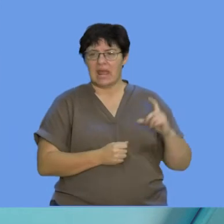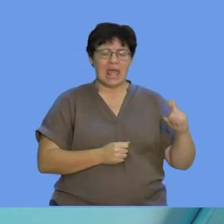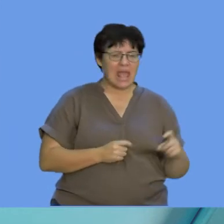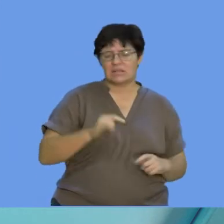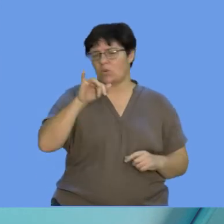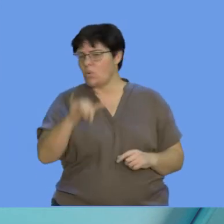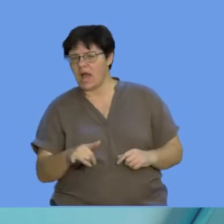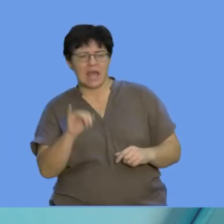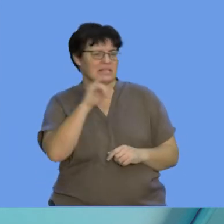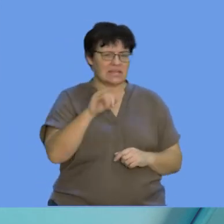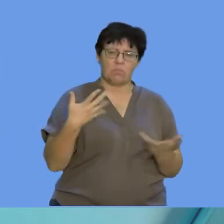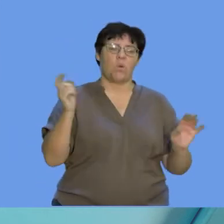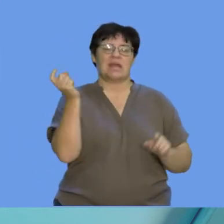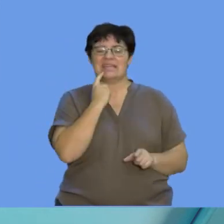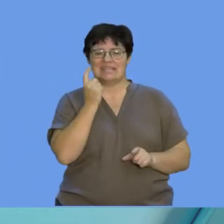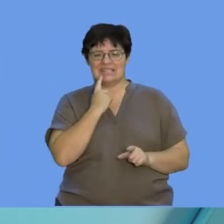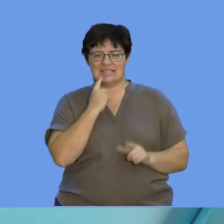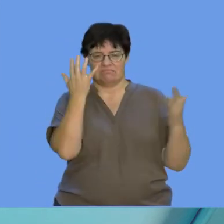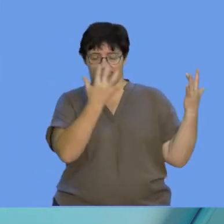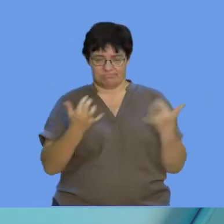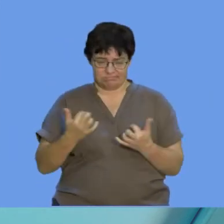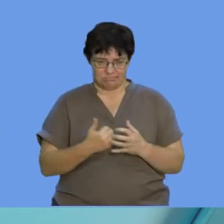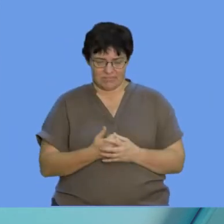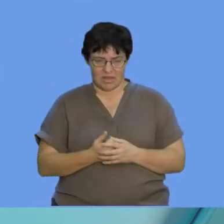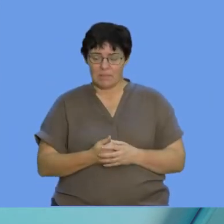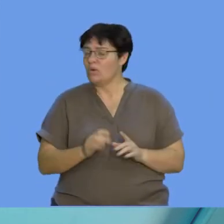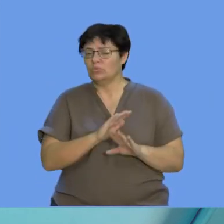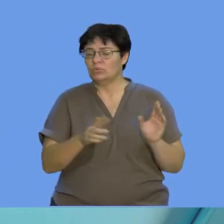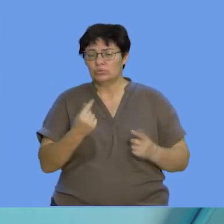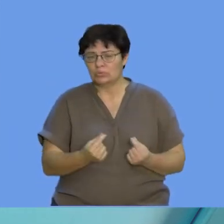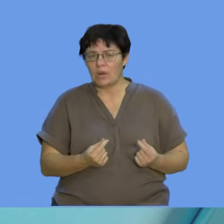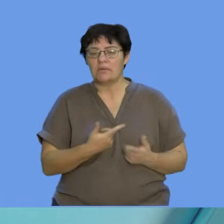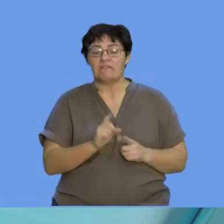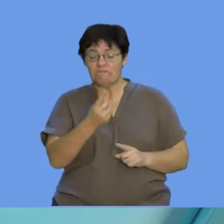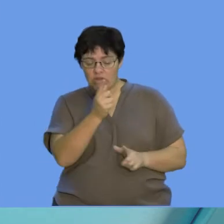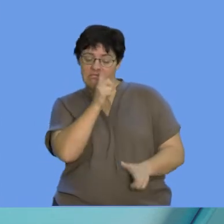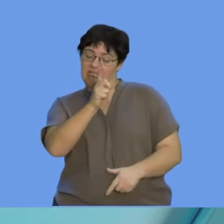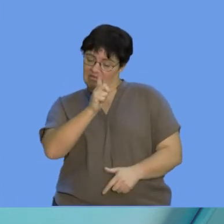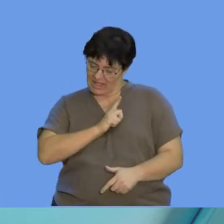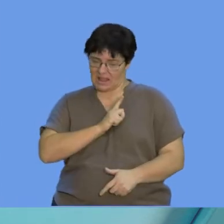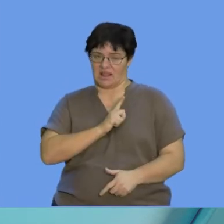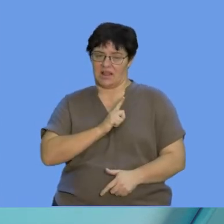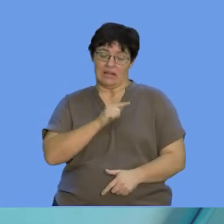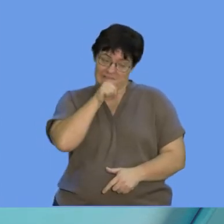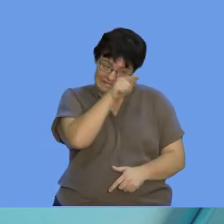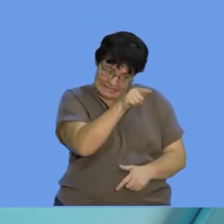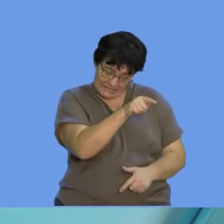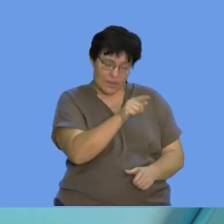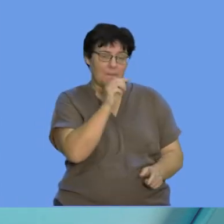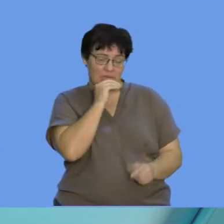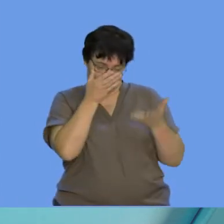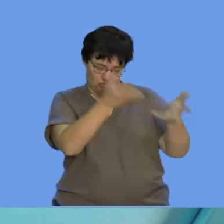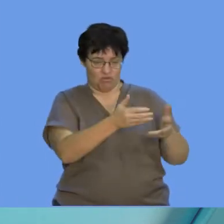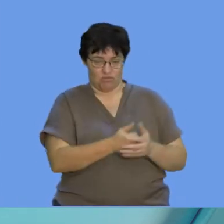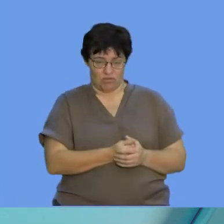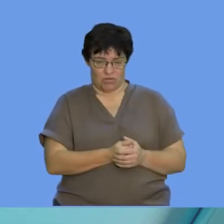it's like that. But when it's like X and Y and Z, then it's easier for us to do that. But you don't do that without telling me that